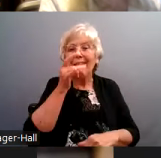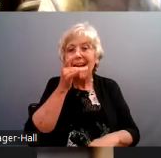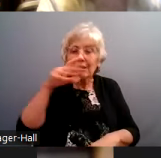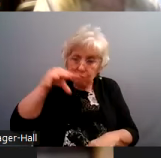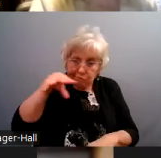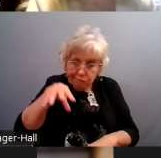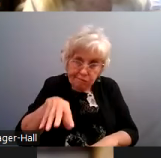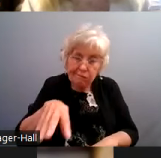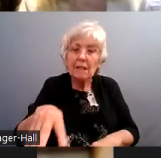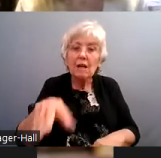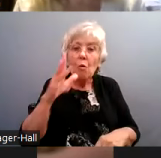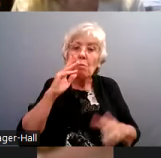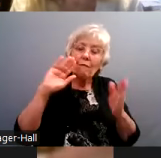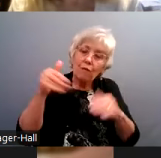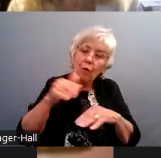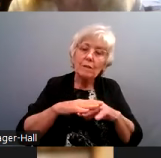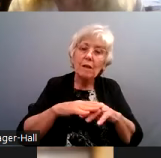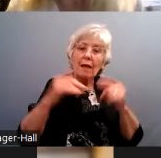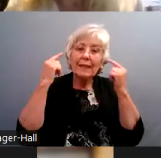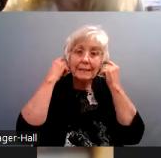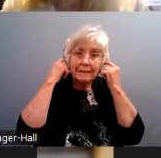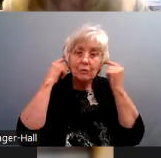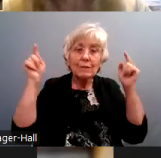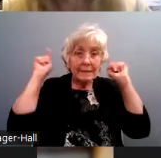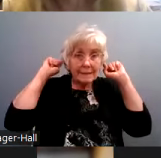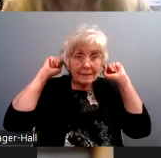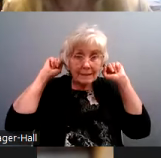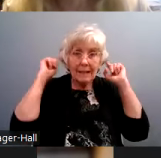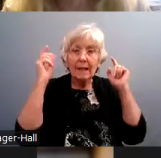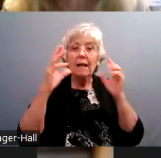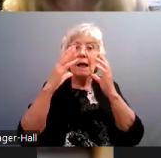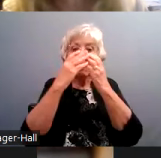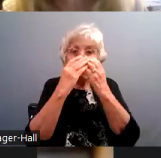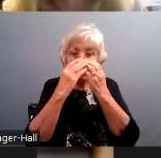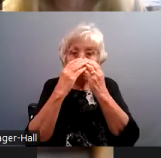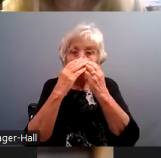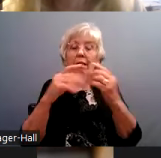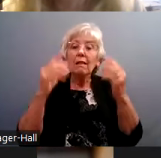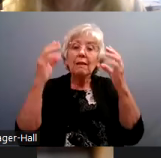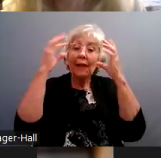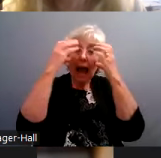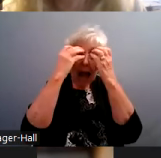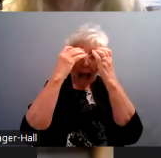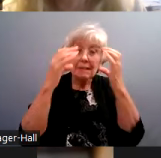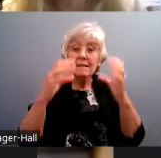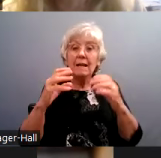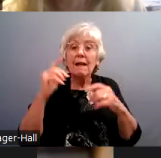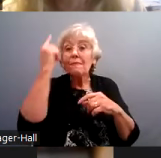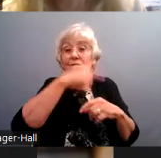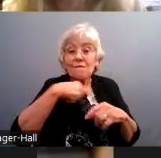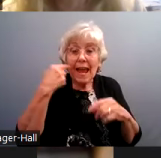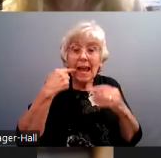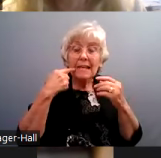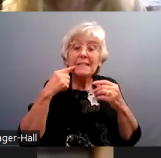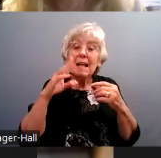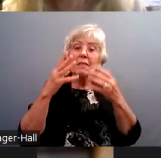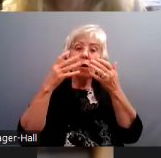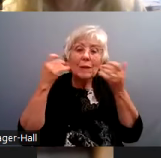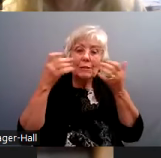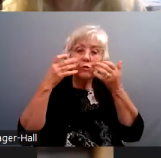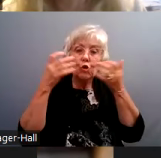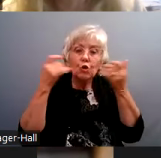focus on the ears, both front and back, the muzzle, around the eyes, all around the face, and the little whisker pads, and